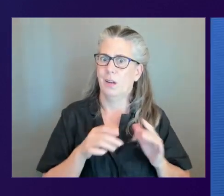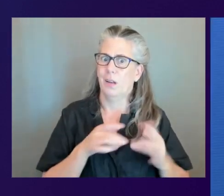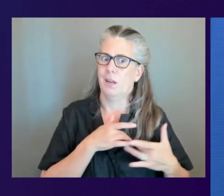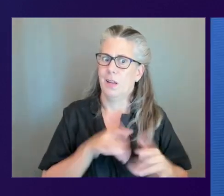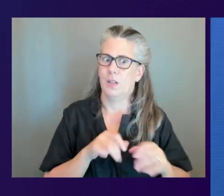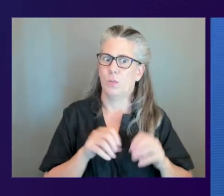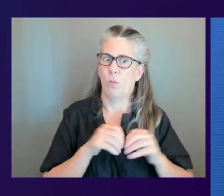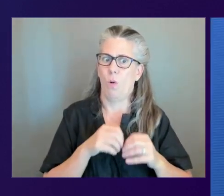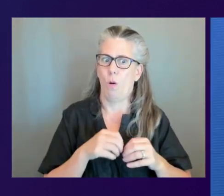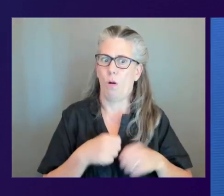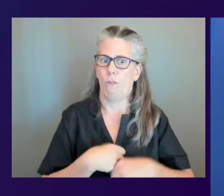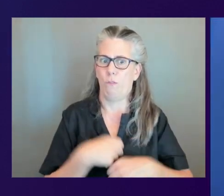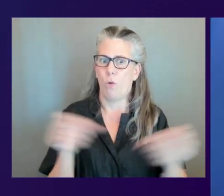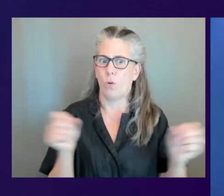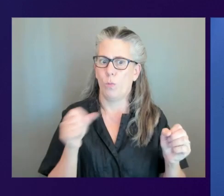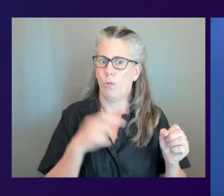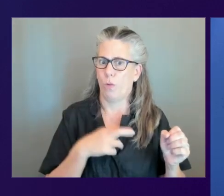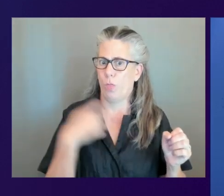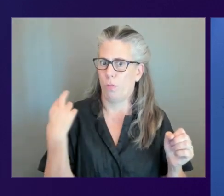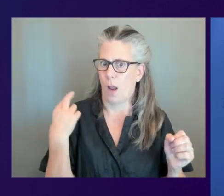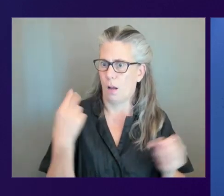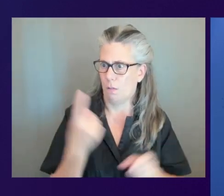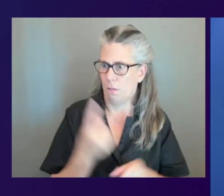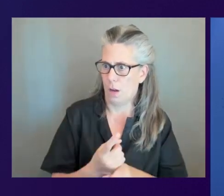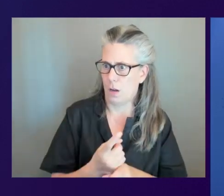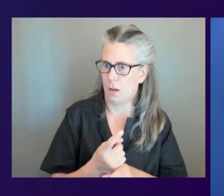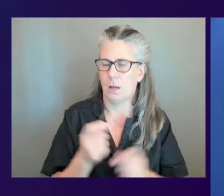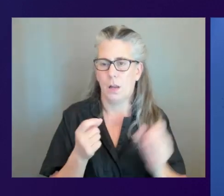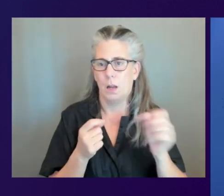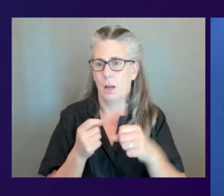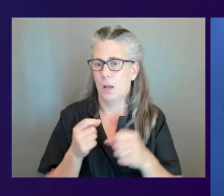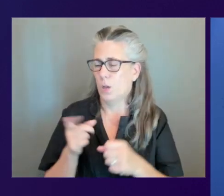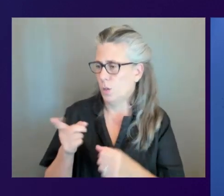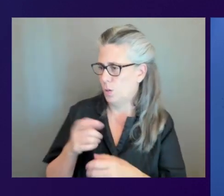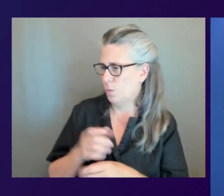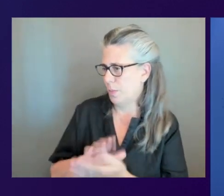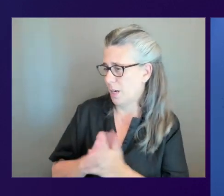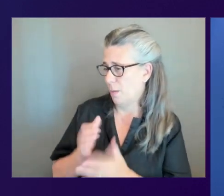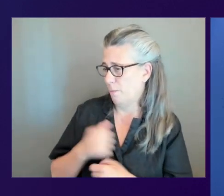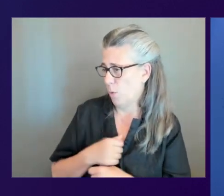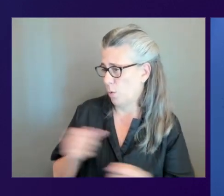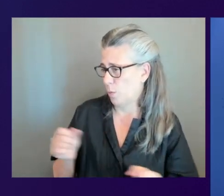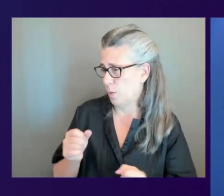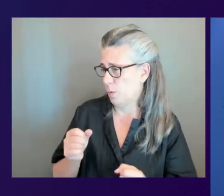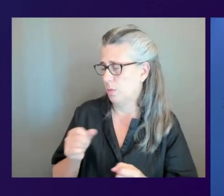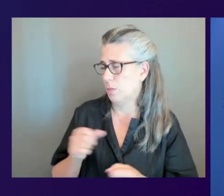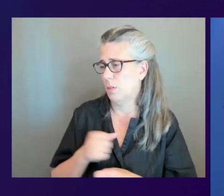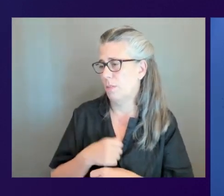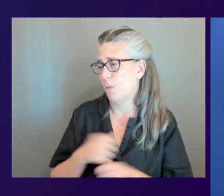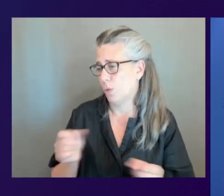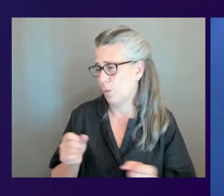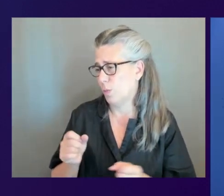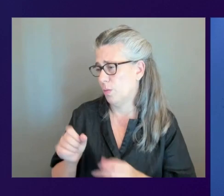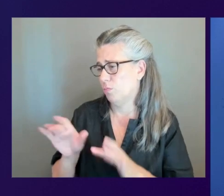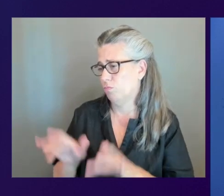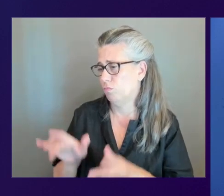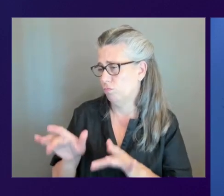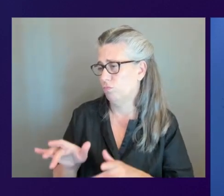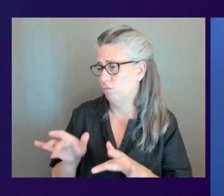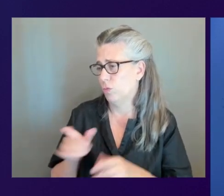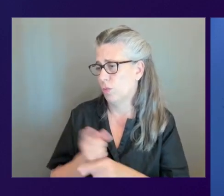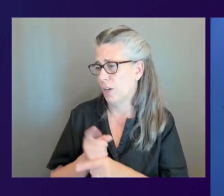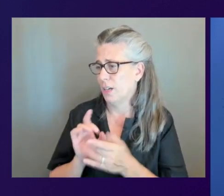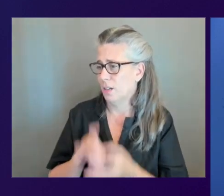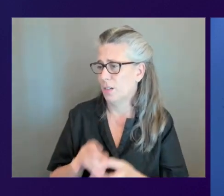you to share that. Yeah. You get that? You get vulnerable? Yes. Vulnerability. You I'm get inviting all of you security.